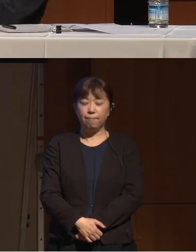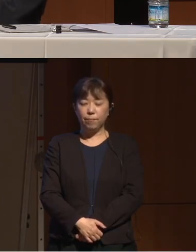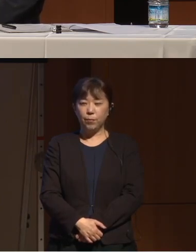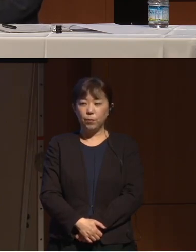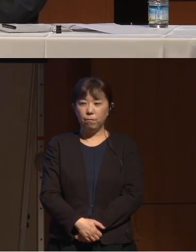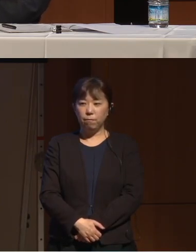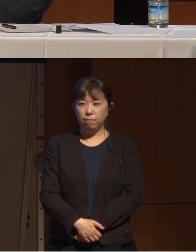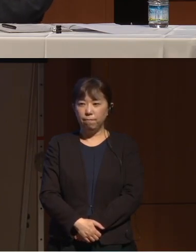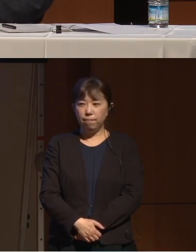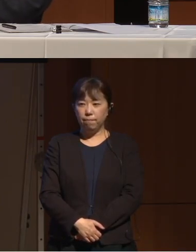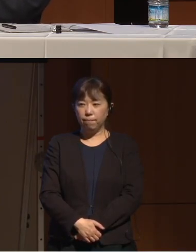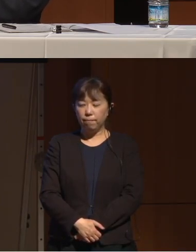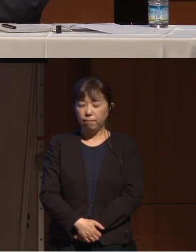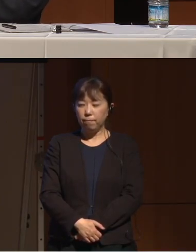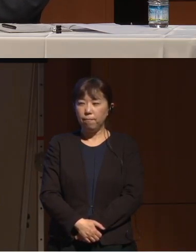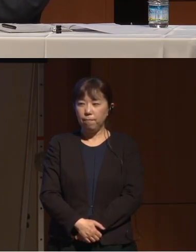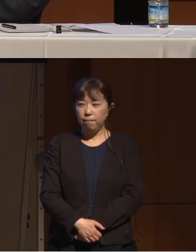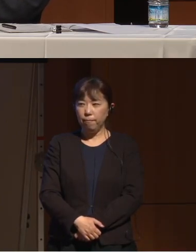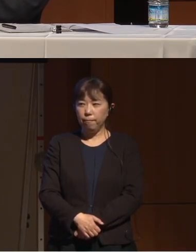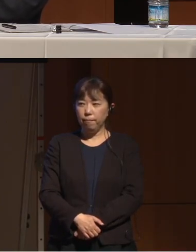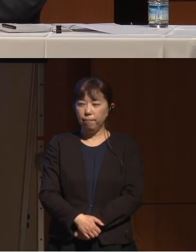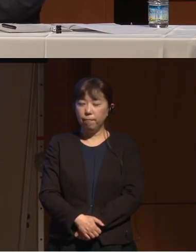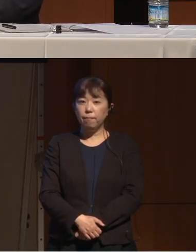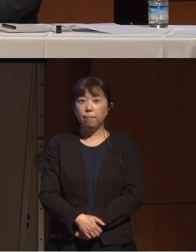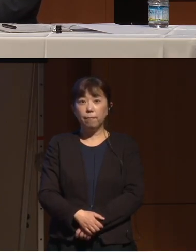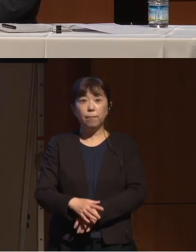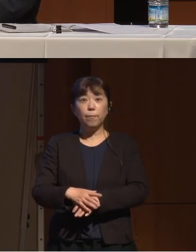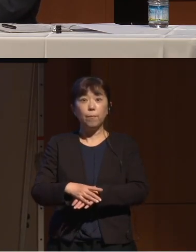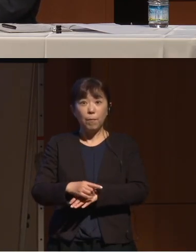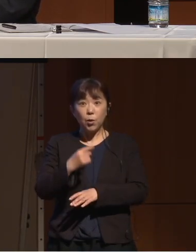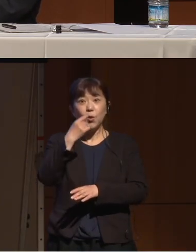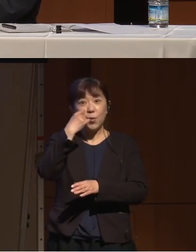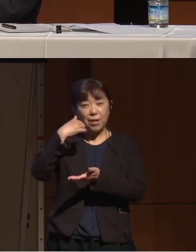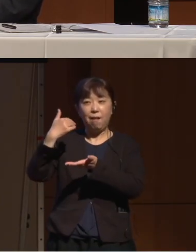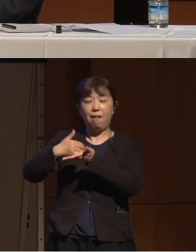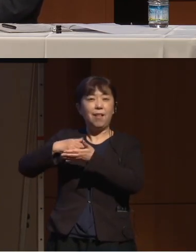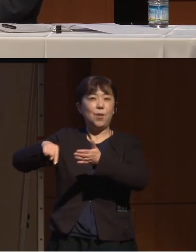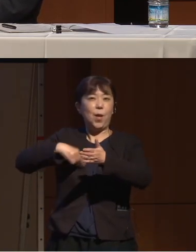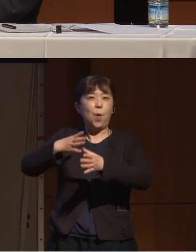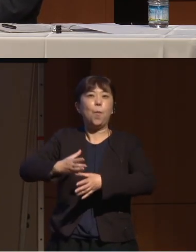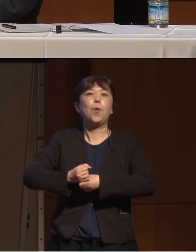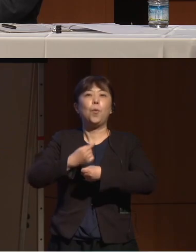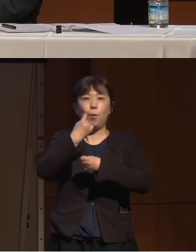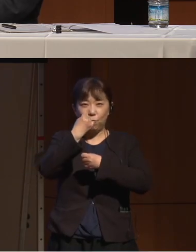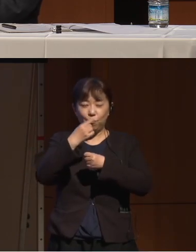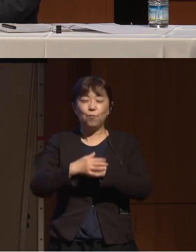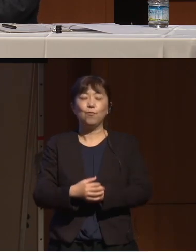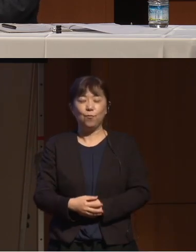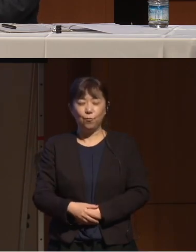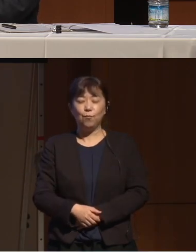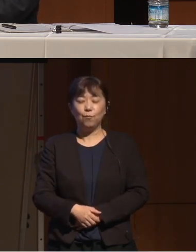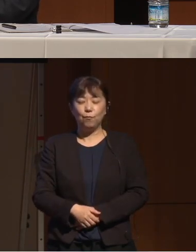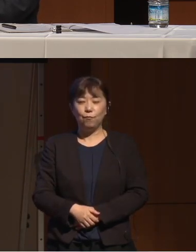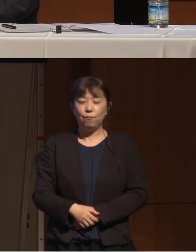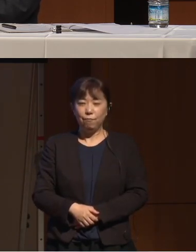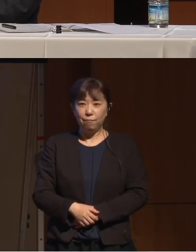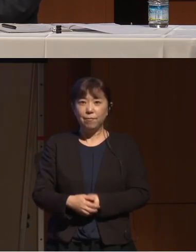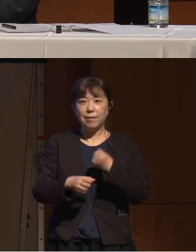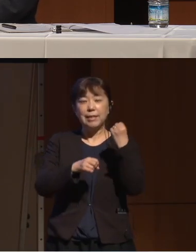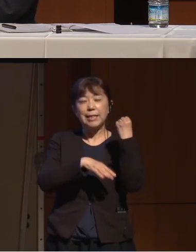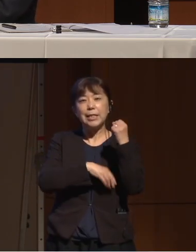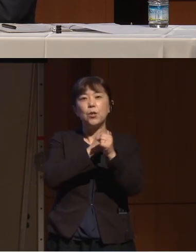your talk, is firstly, we need a basic research, continuous basic research.